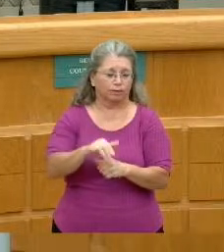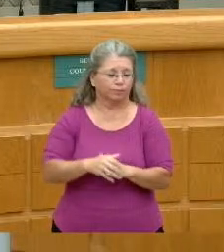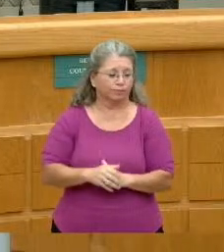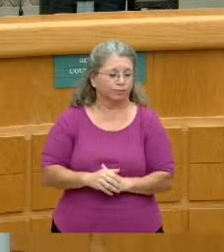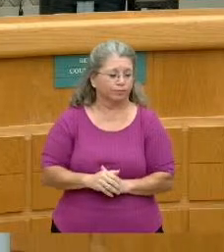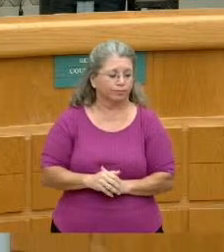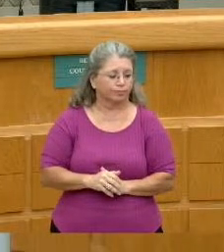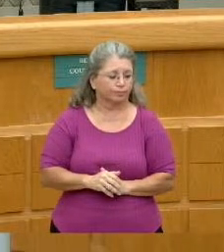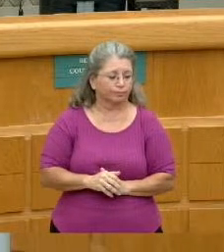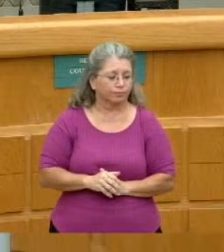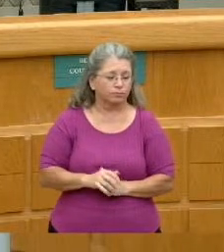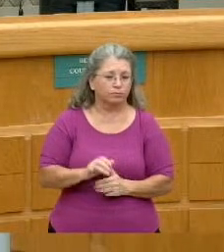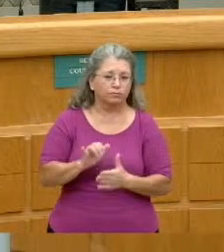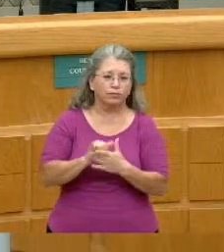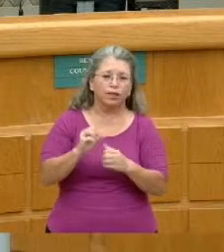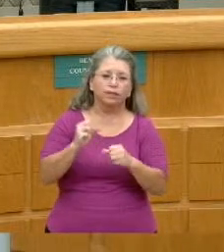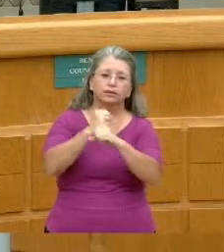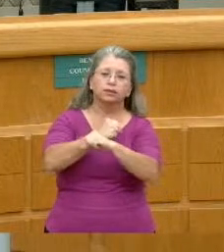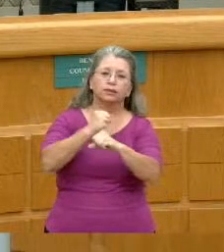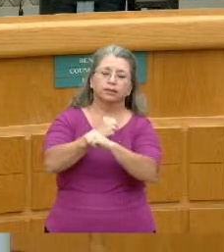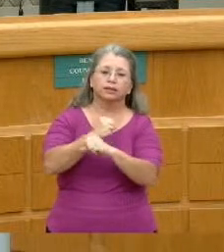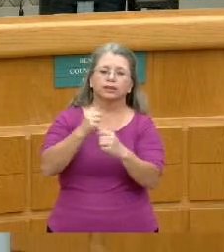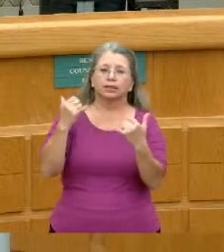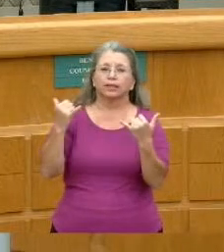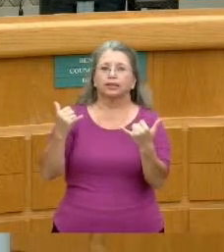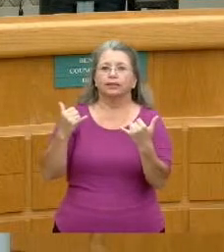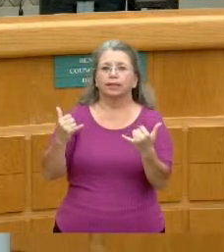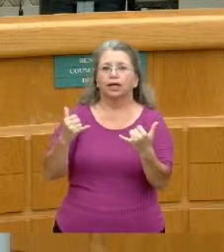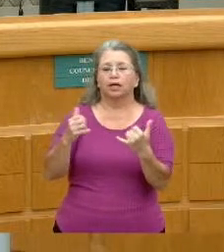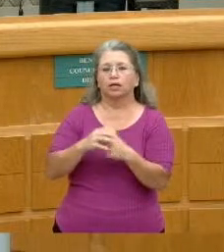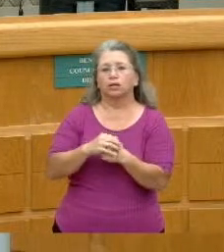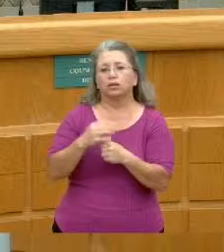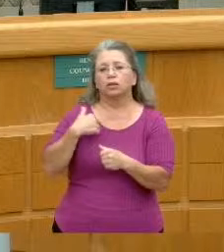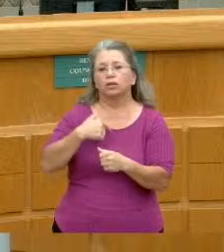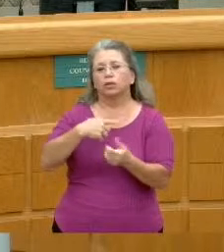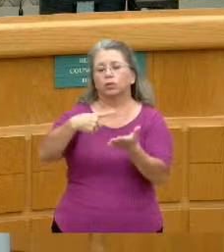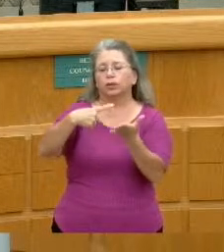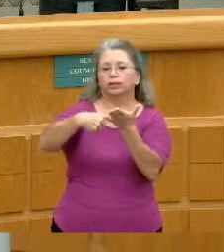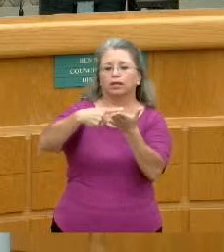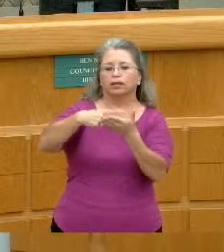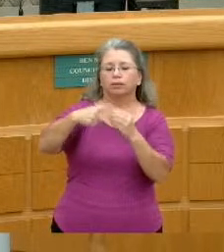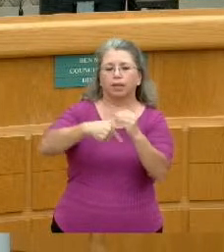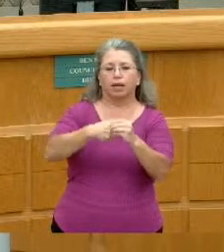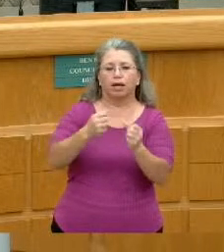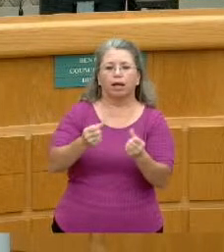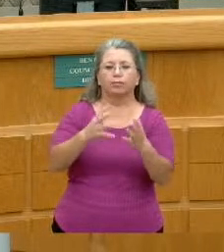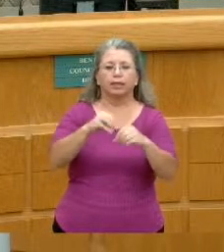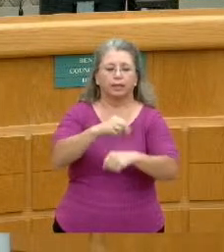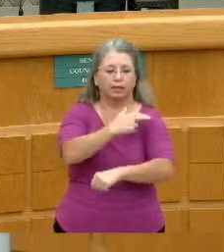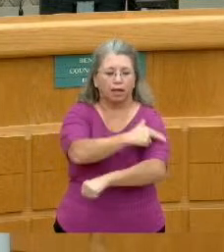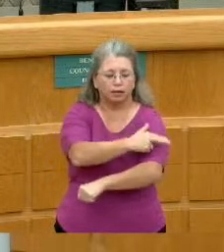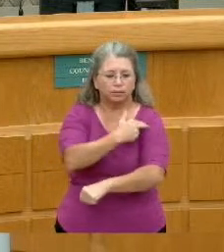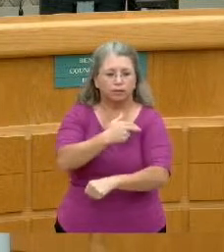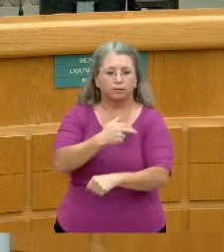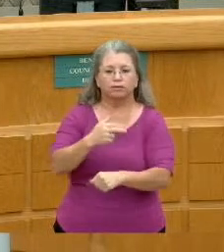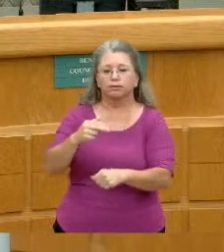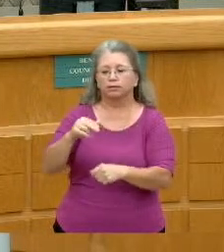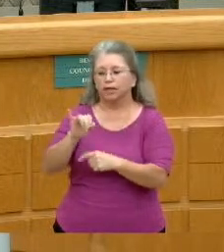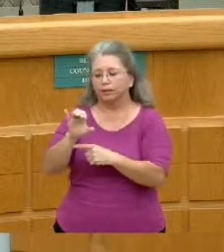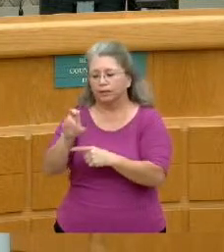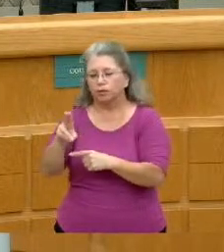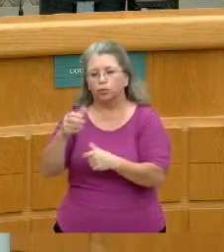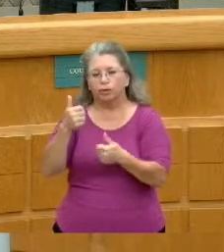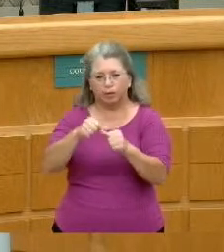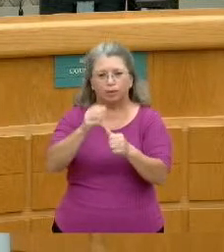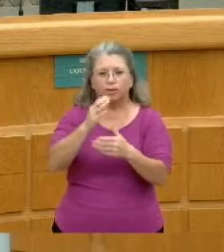Okay, so those are the statistics. Now, we talked about hospitalizations and ICU, and you remember there are people